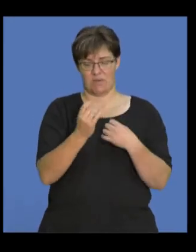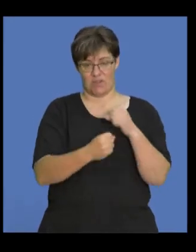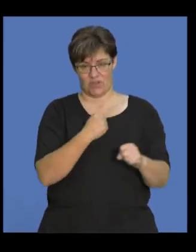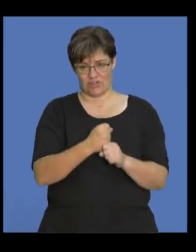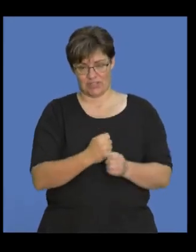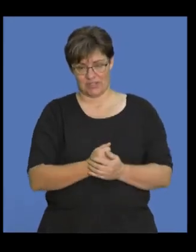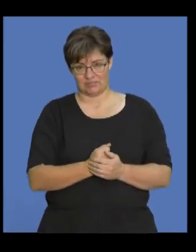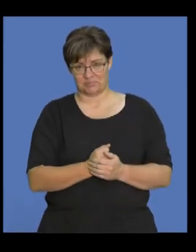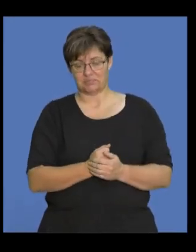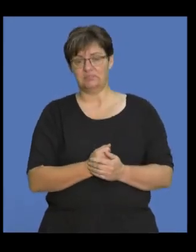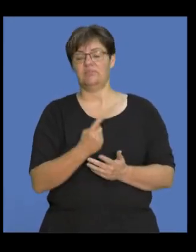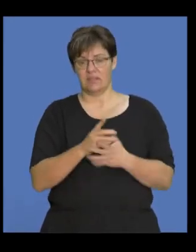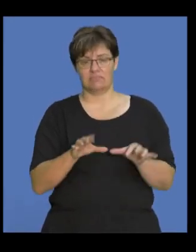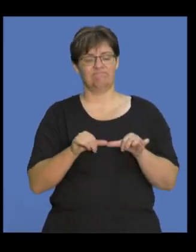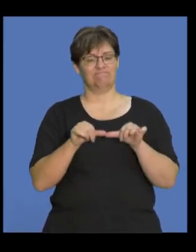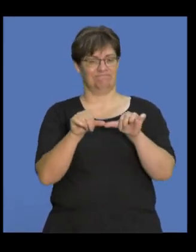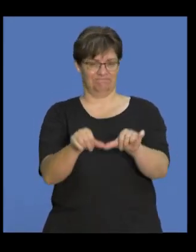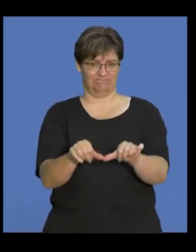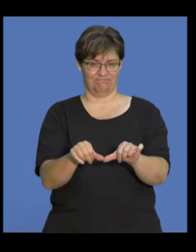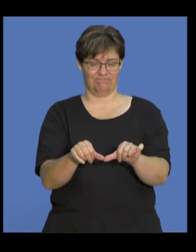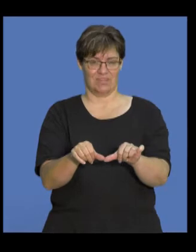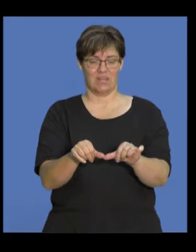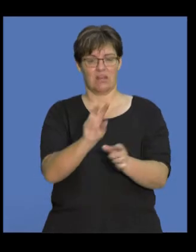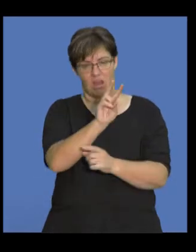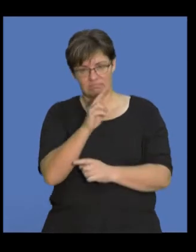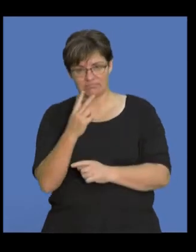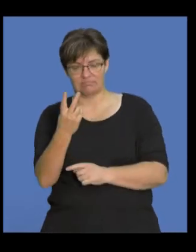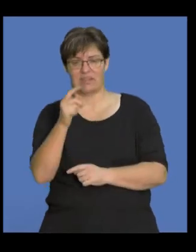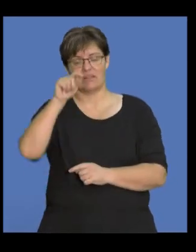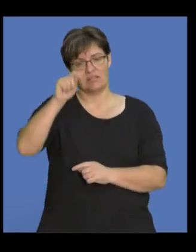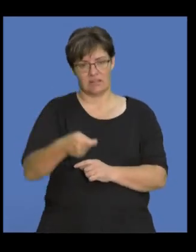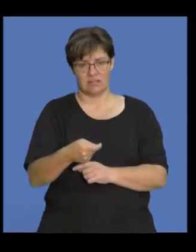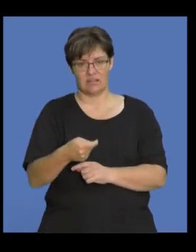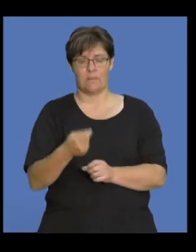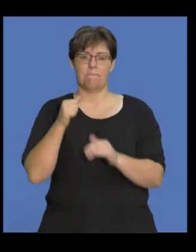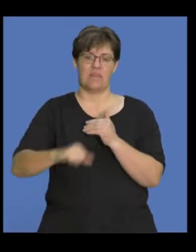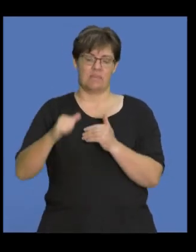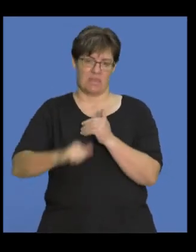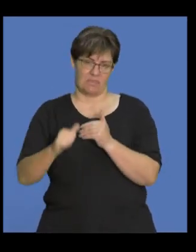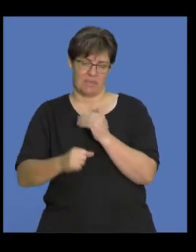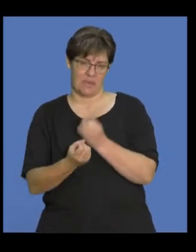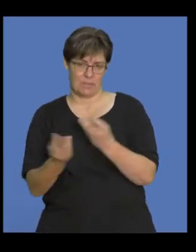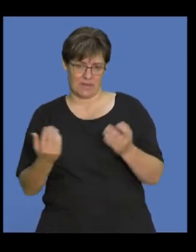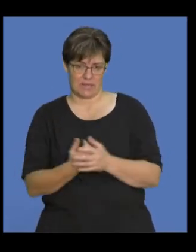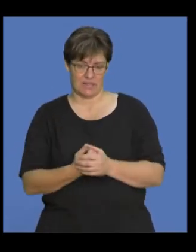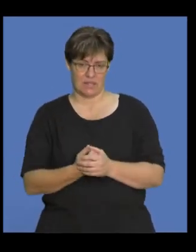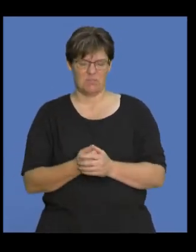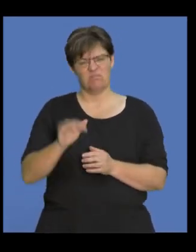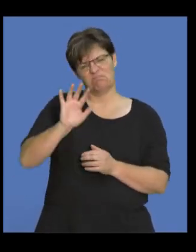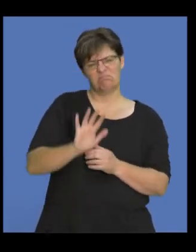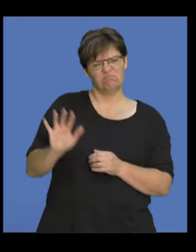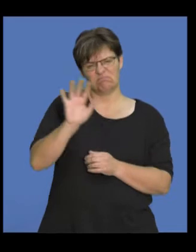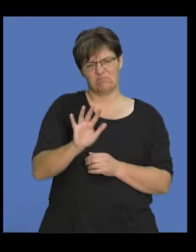you can then continue maybe and convert the decimals into months. But it will approximately take